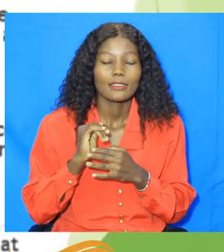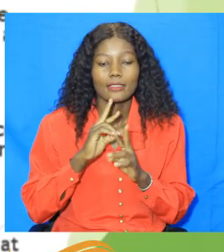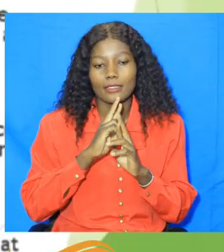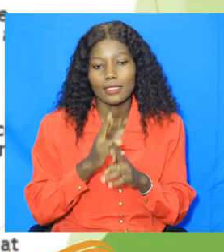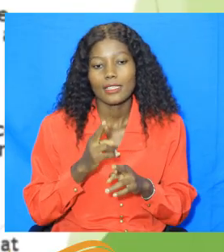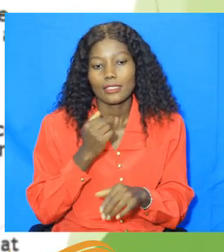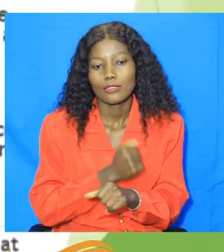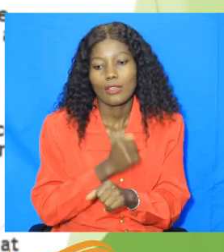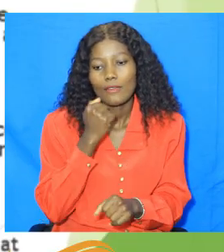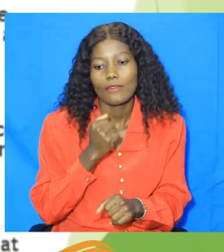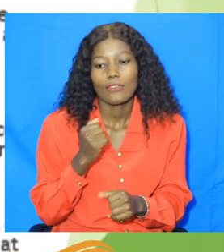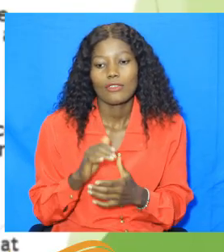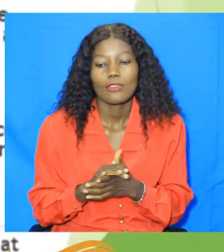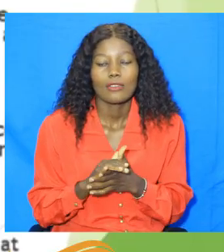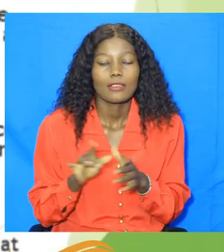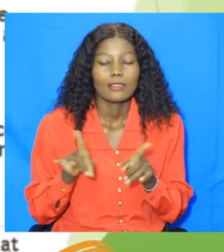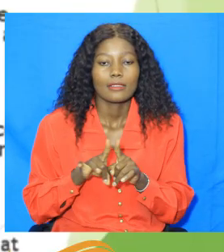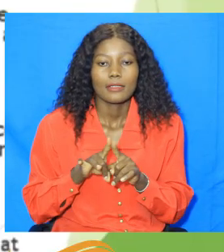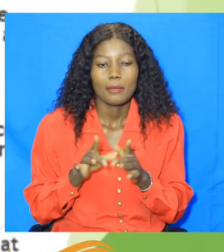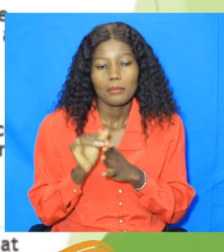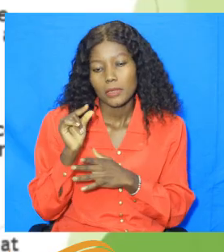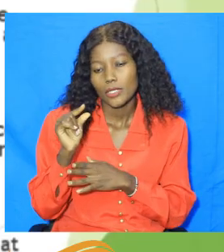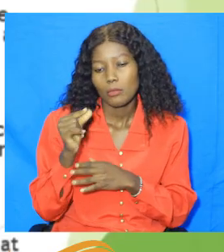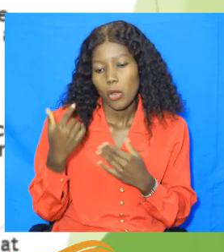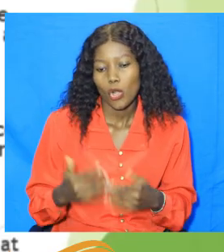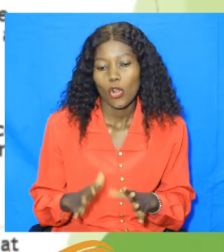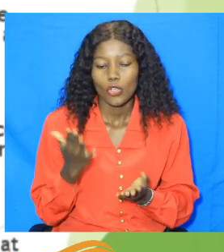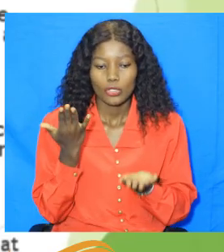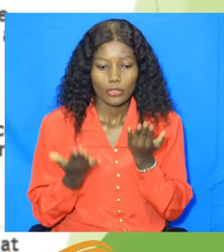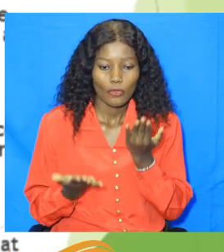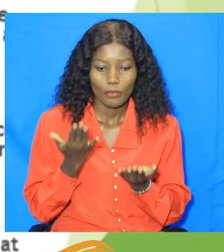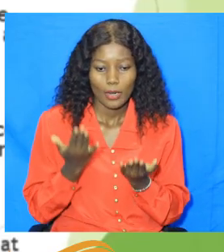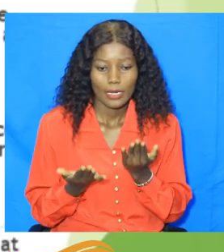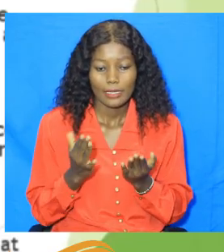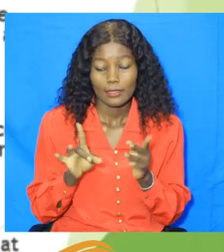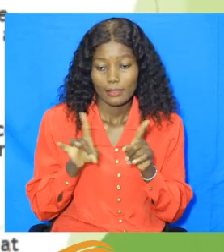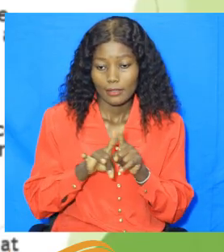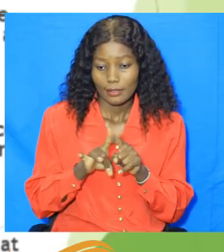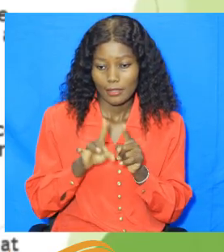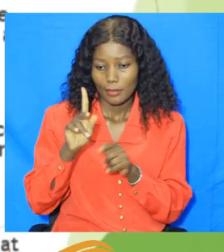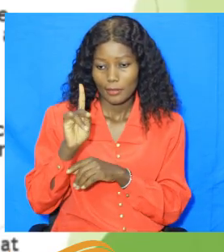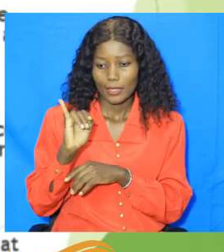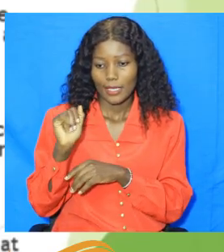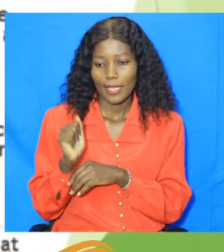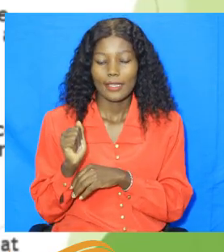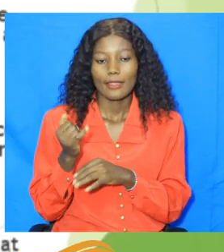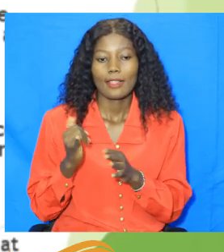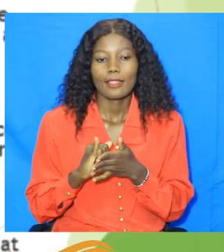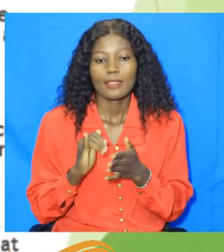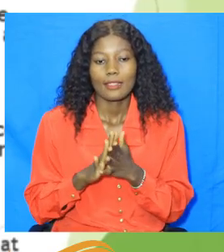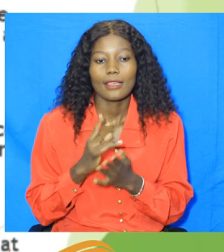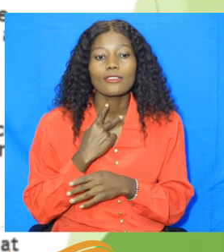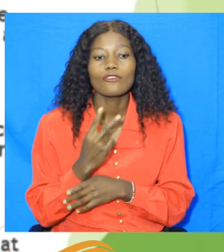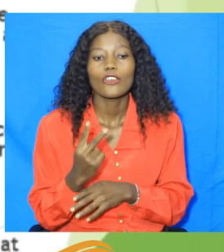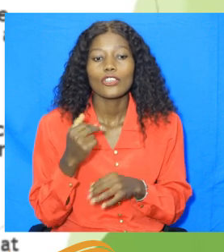Then minor loss of balance, incorrect kiai. Kiai is that sound that the athletes